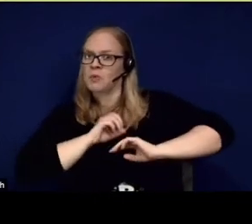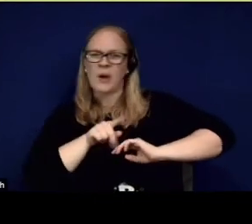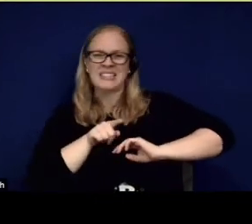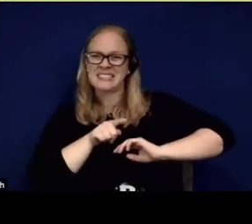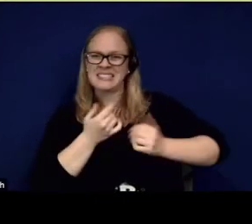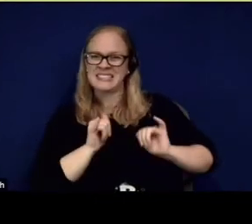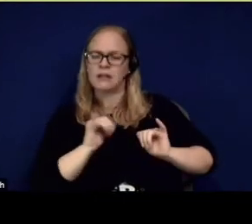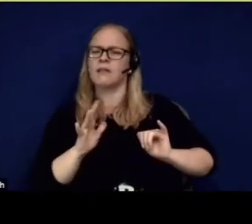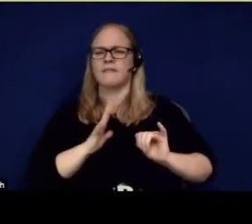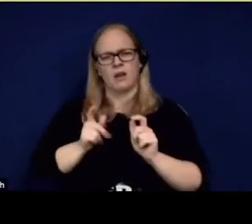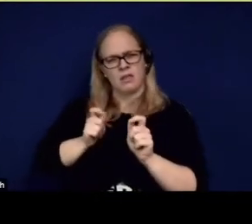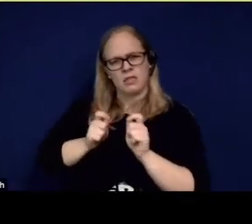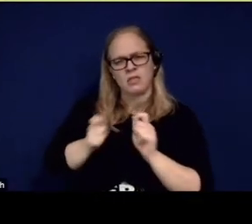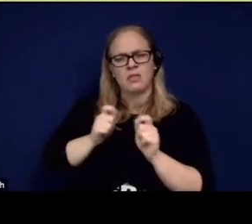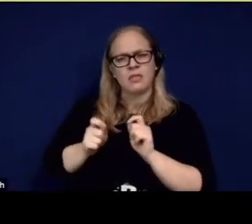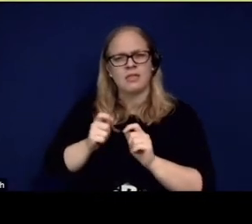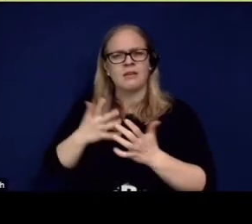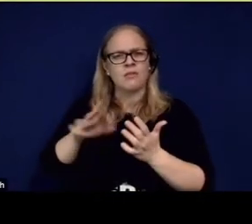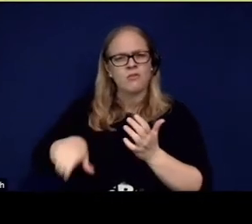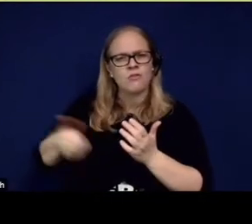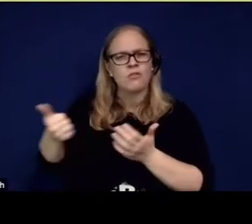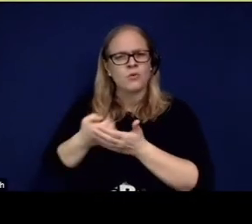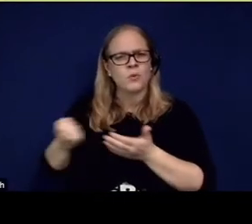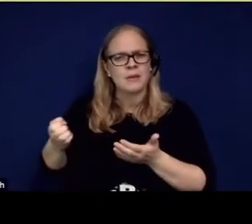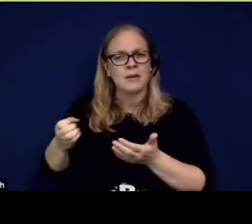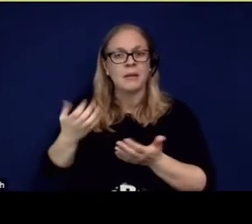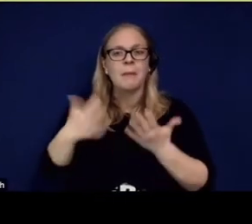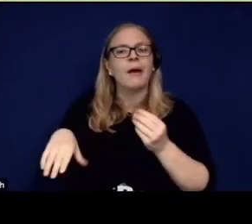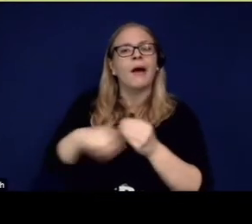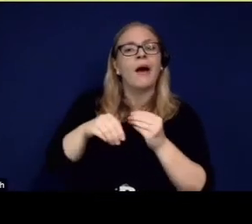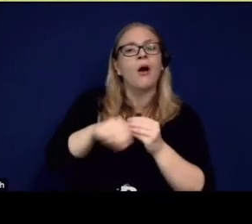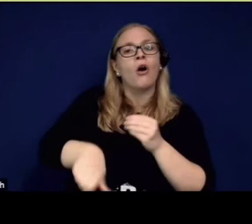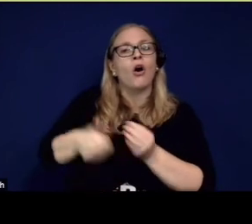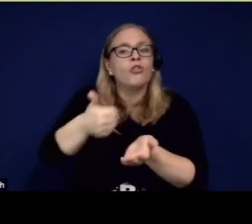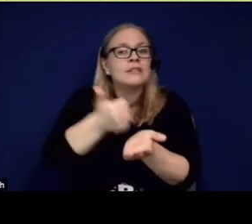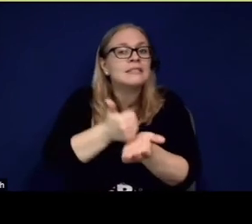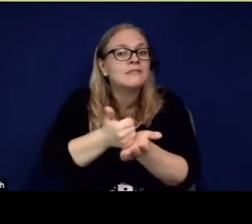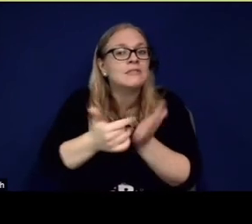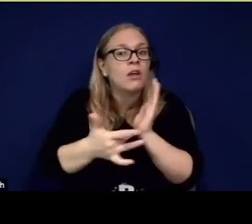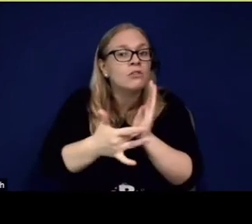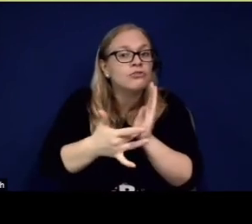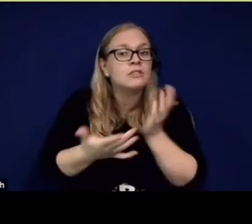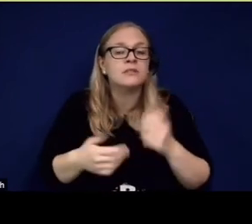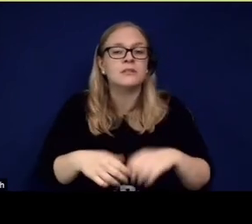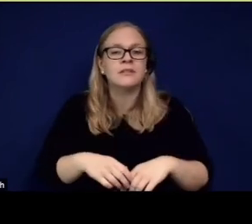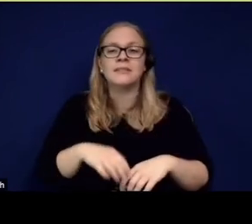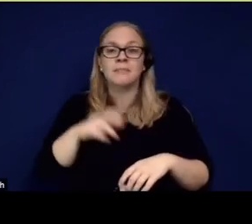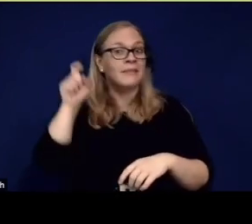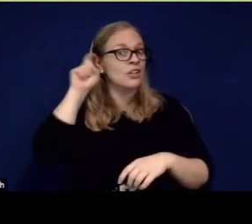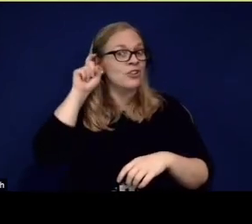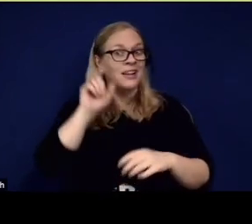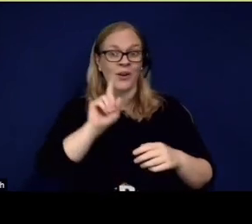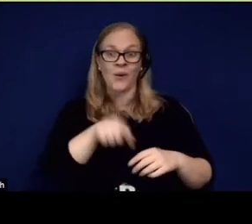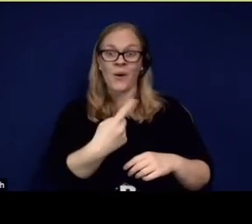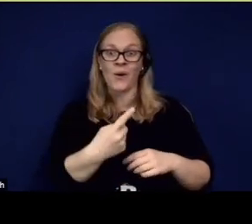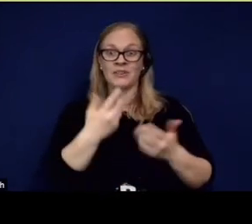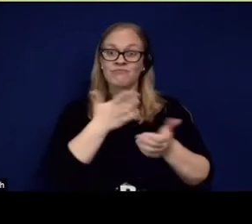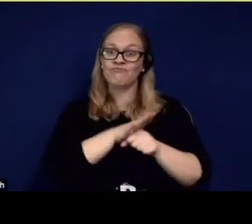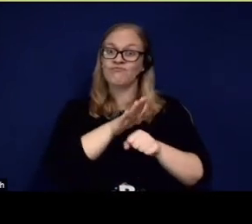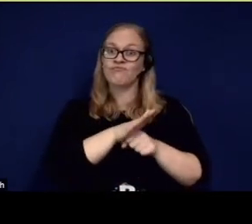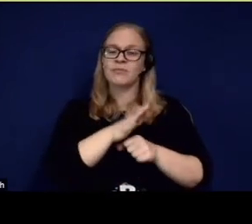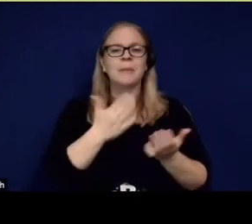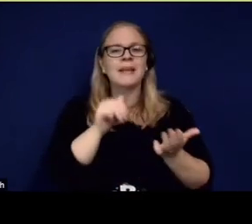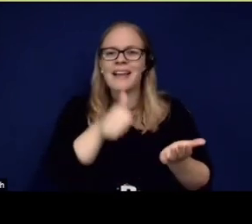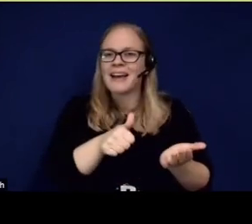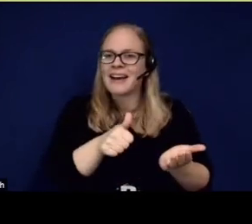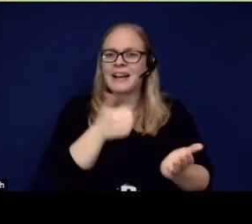aids by themselves will not necessarily address all the listening needs of that person. They might need other technology, such as waking